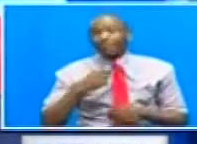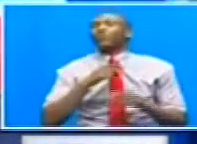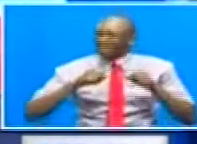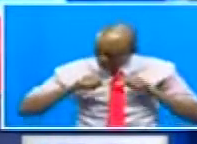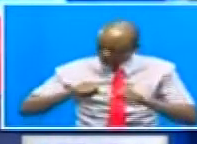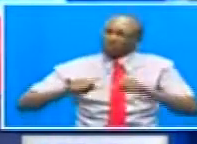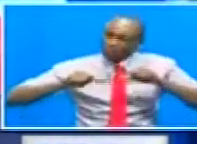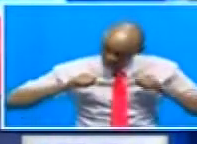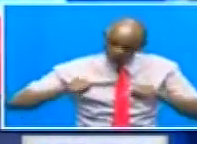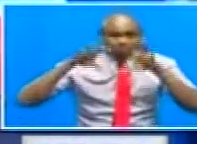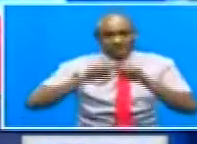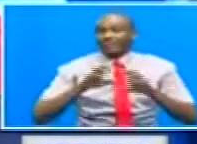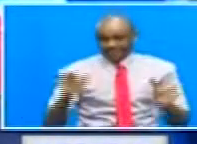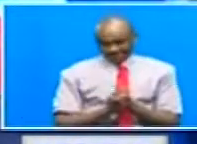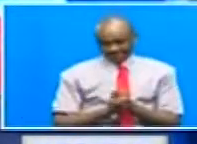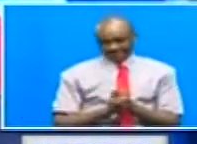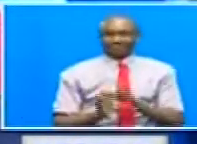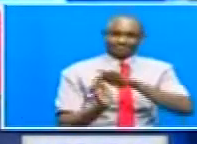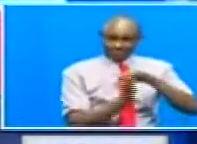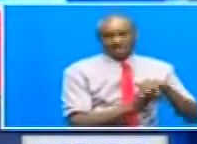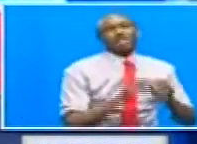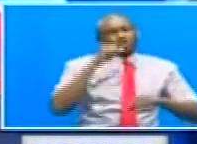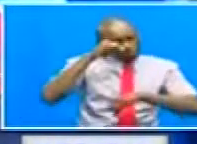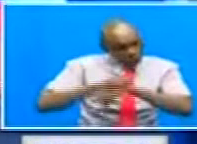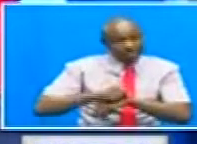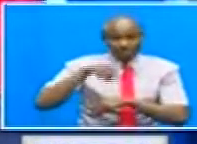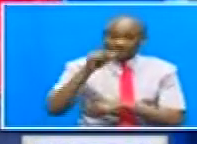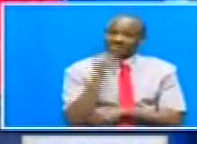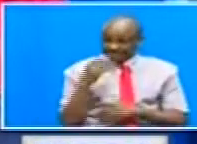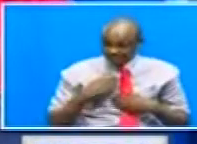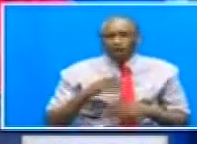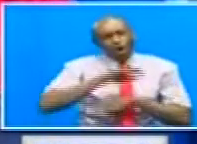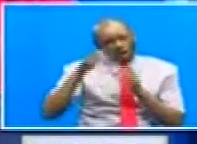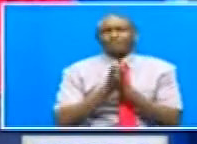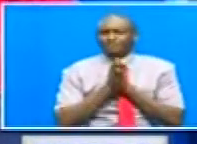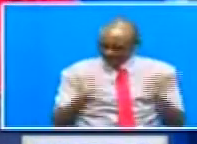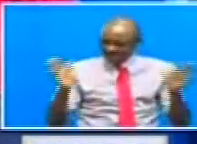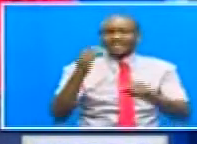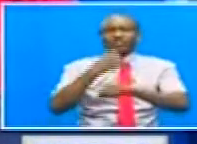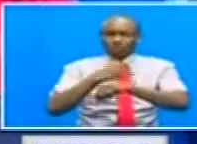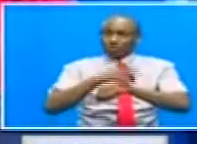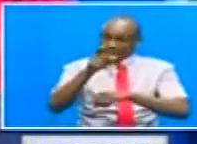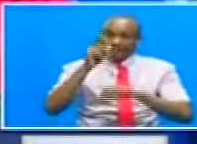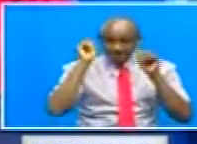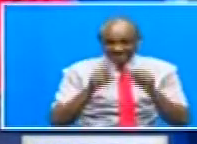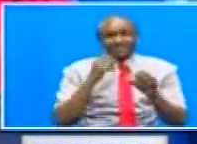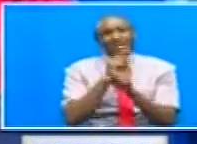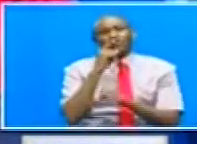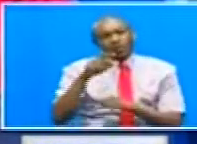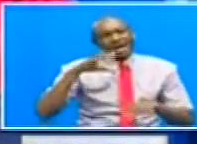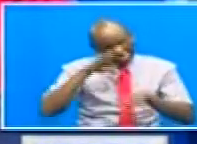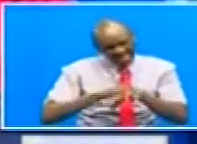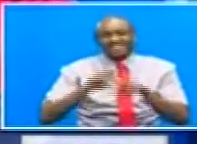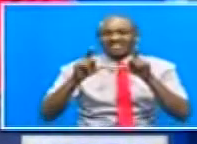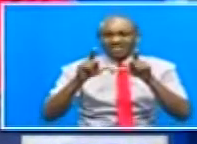continue to grow higher and higher. Schools, and they're not the only ones at risk, indeed all public institutions as well, need to ensure that they get their